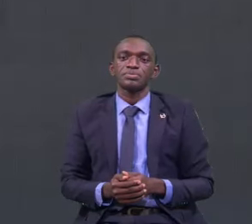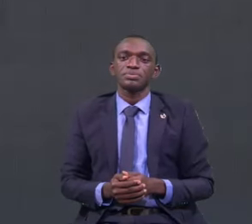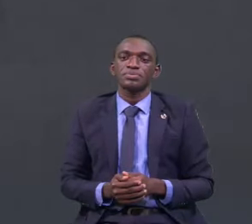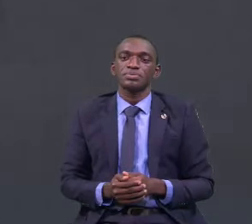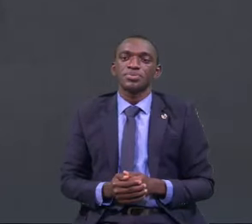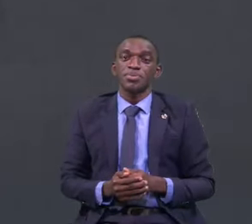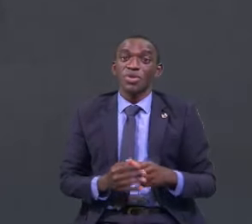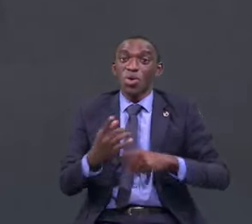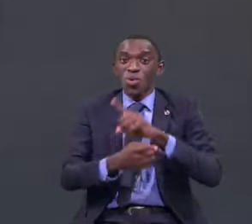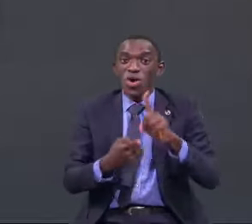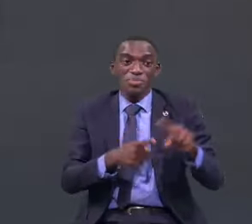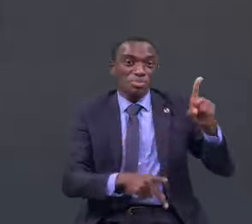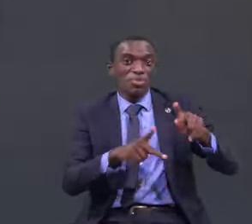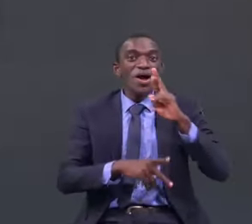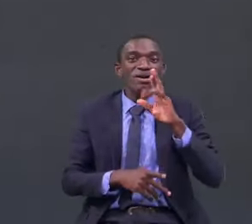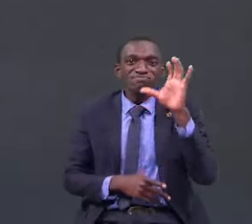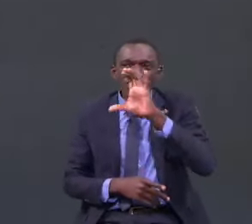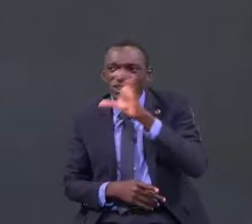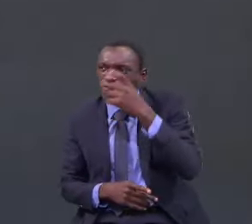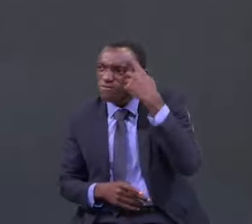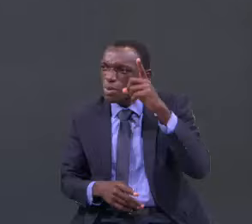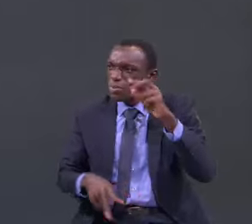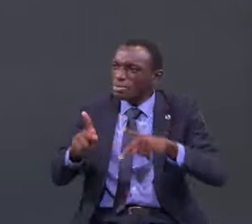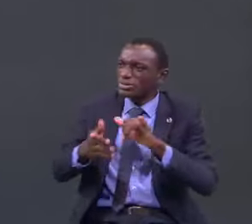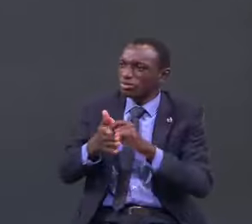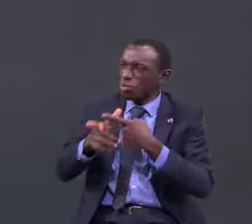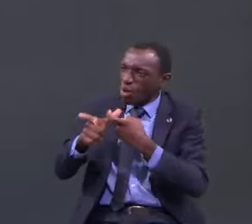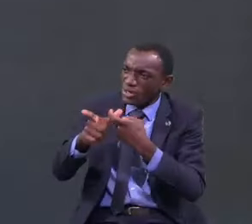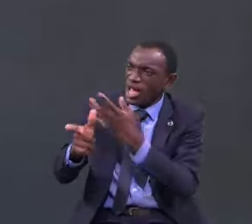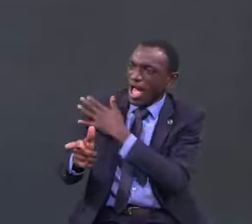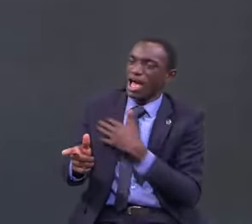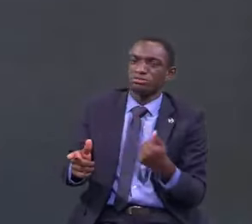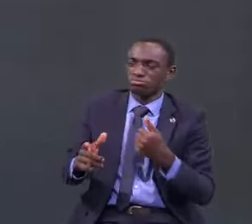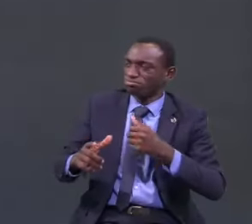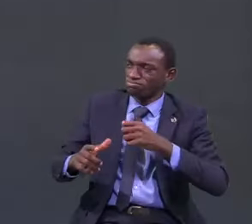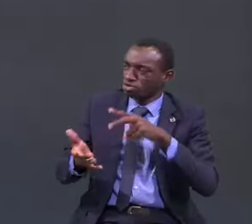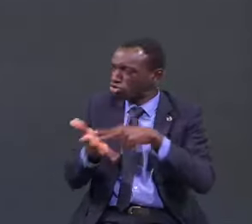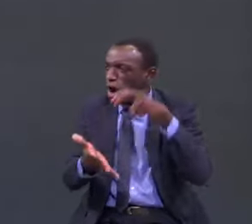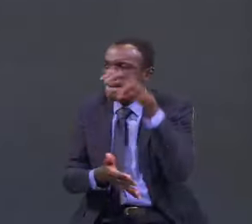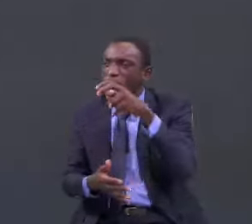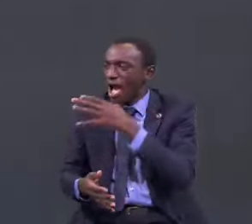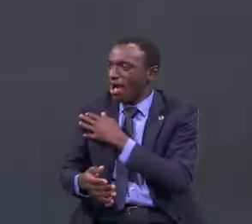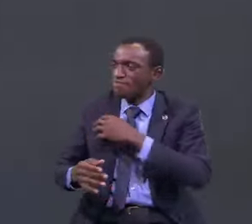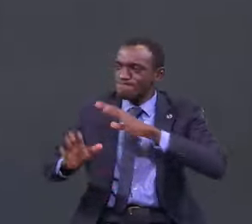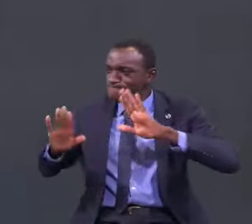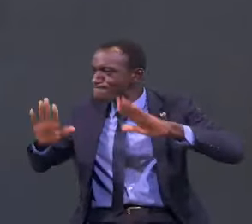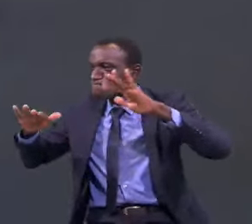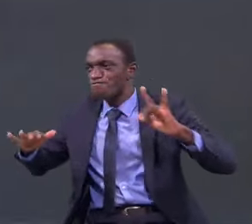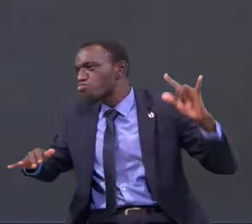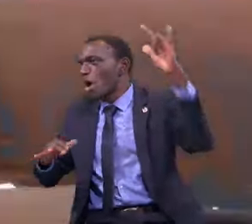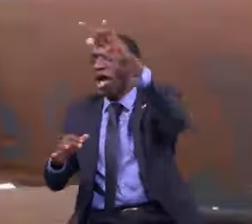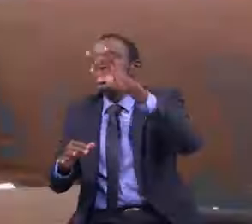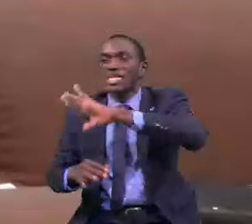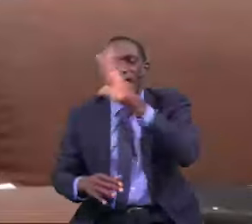When they're looking for those who run and walk and jump and soar and never get tired, your name will be in